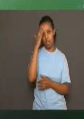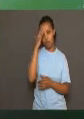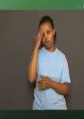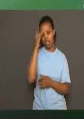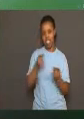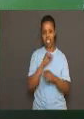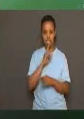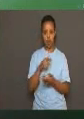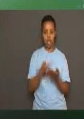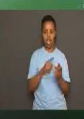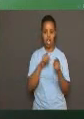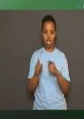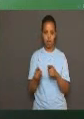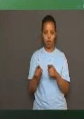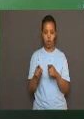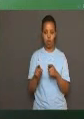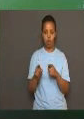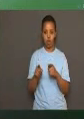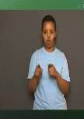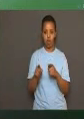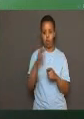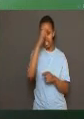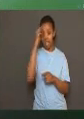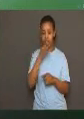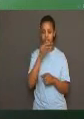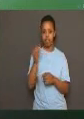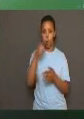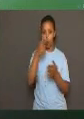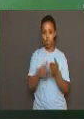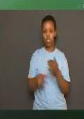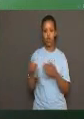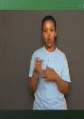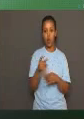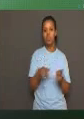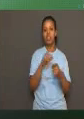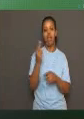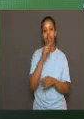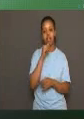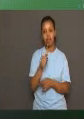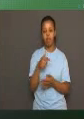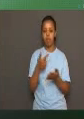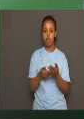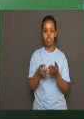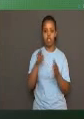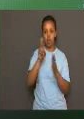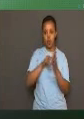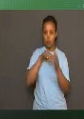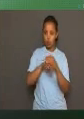the cause and effect problem solving we have been learning about so far in this unit.